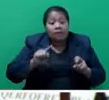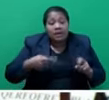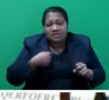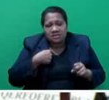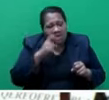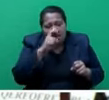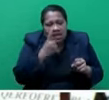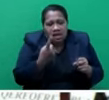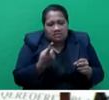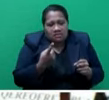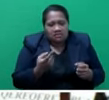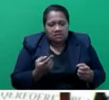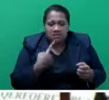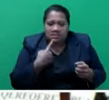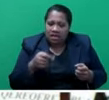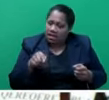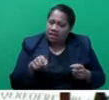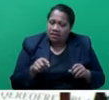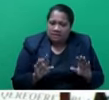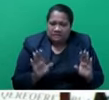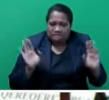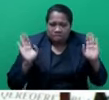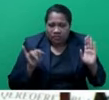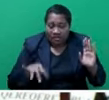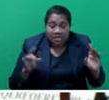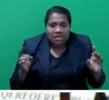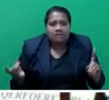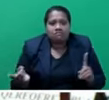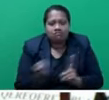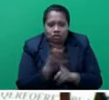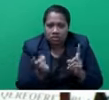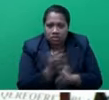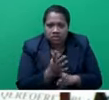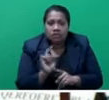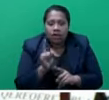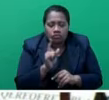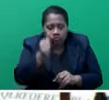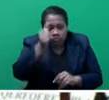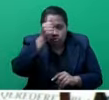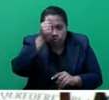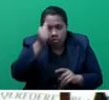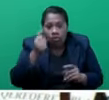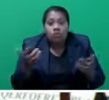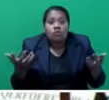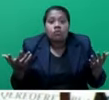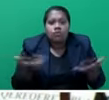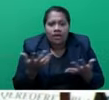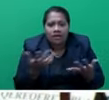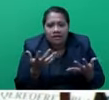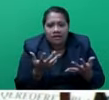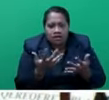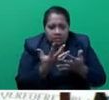can't labor that anymore, Mr. Speaker, the importance of knowing where the leakages are, where the